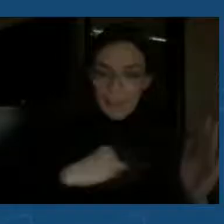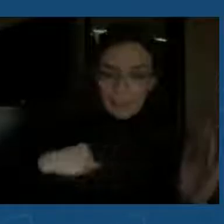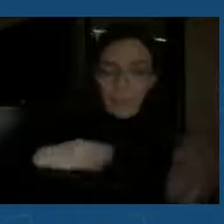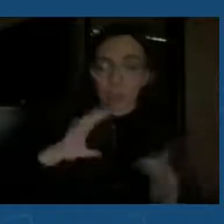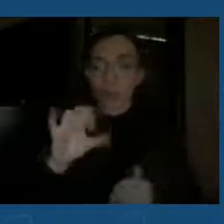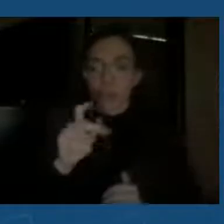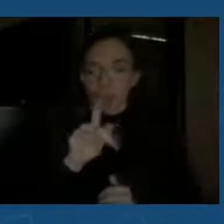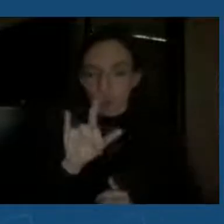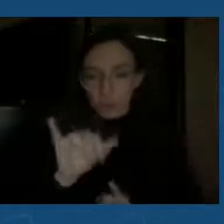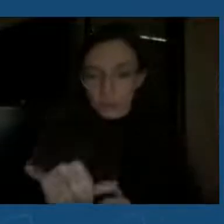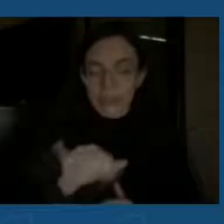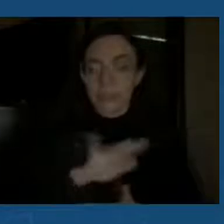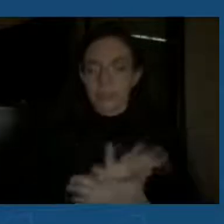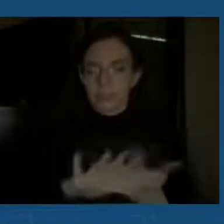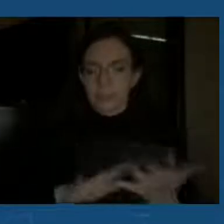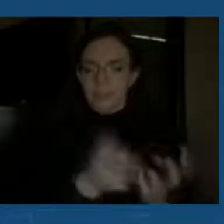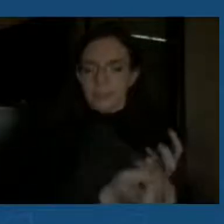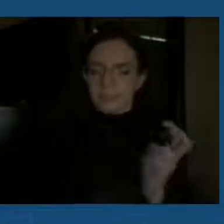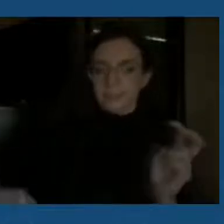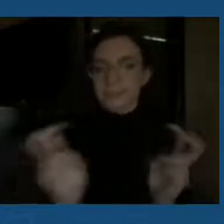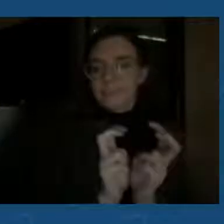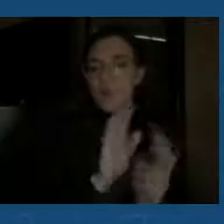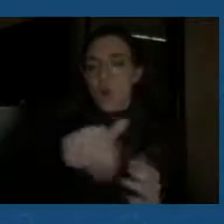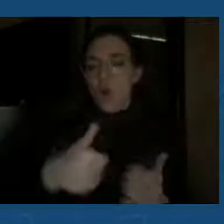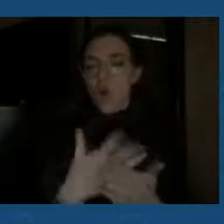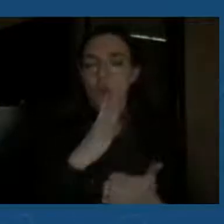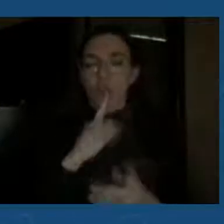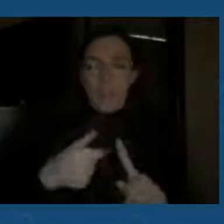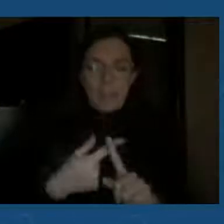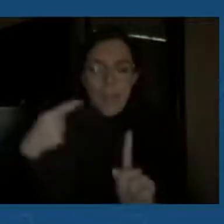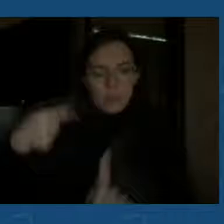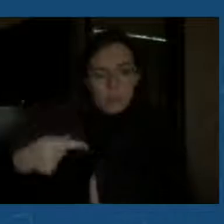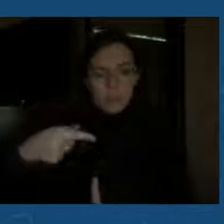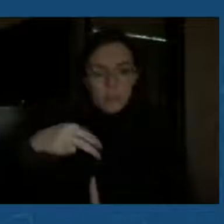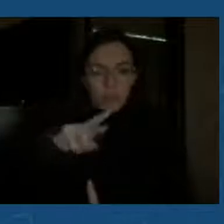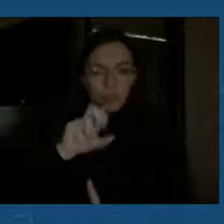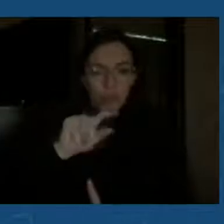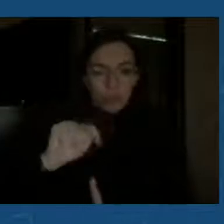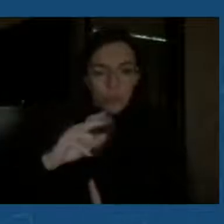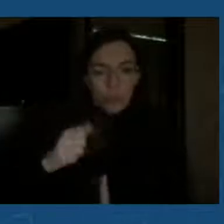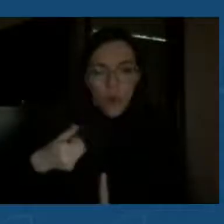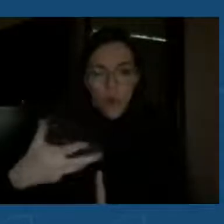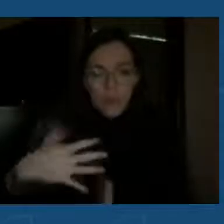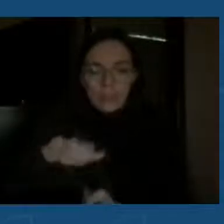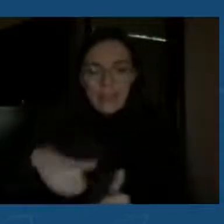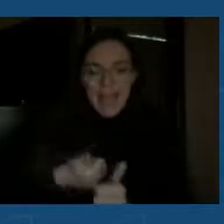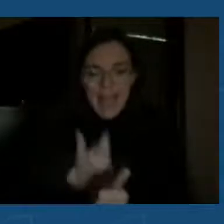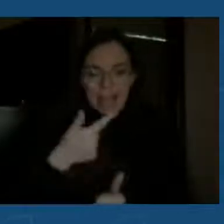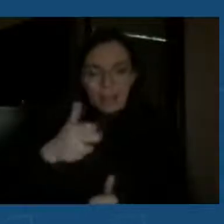about the root causes of gun violence and how we're going to save lives. So I do appreciate the willingness to have this